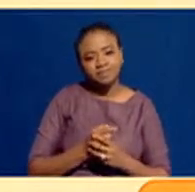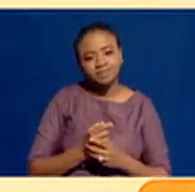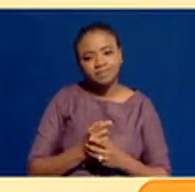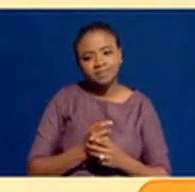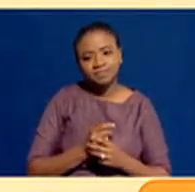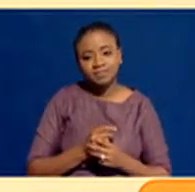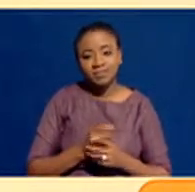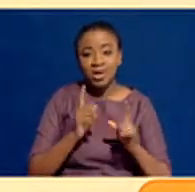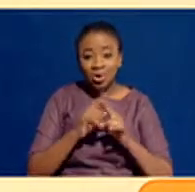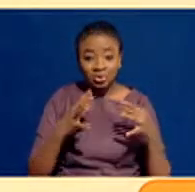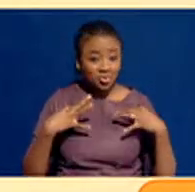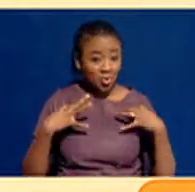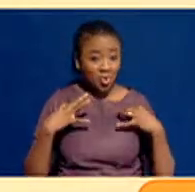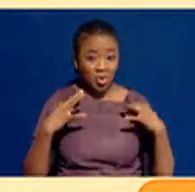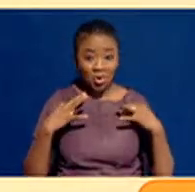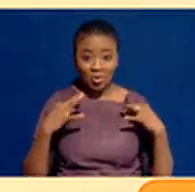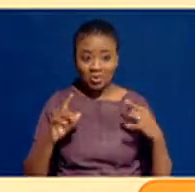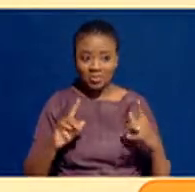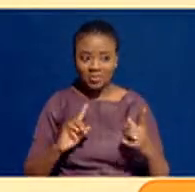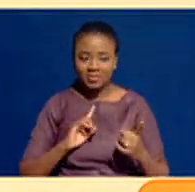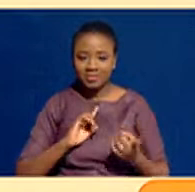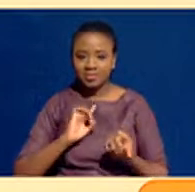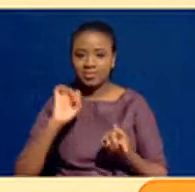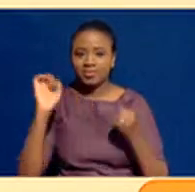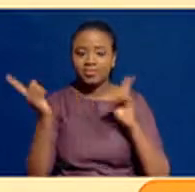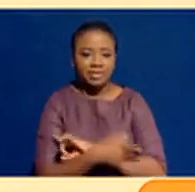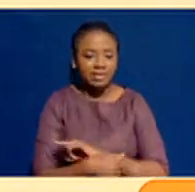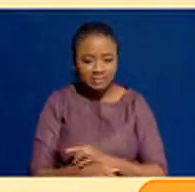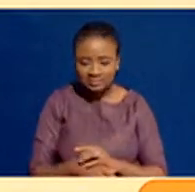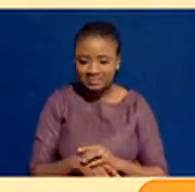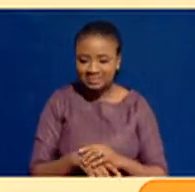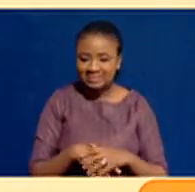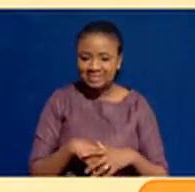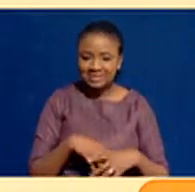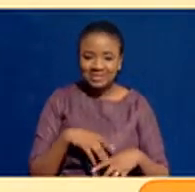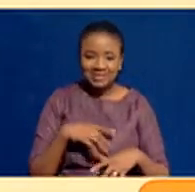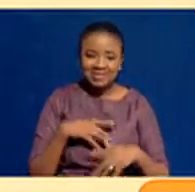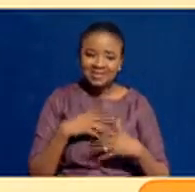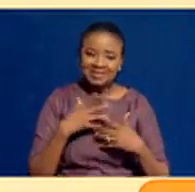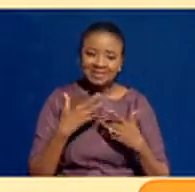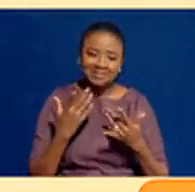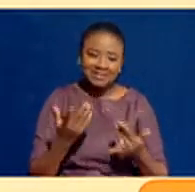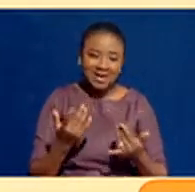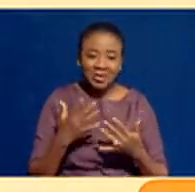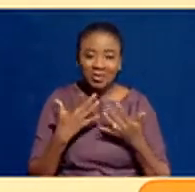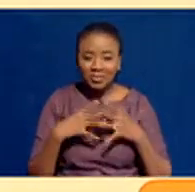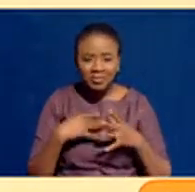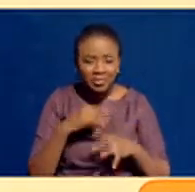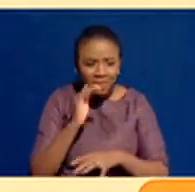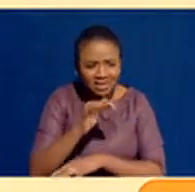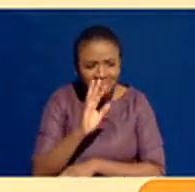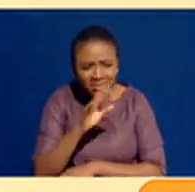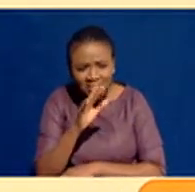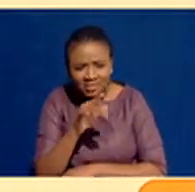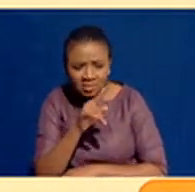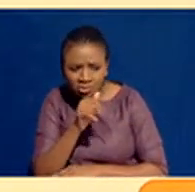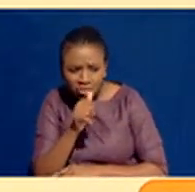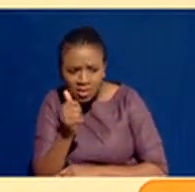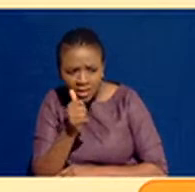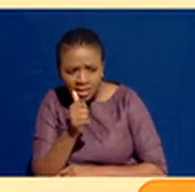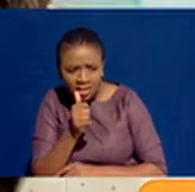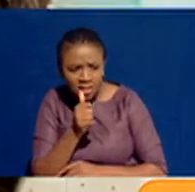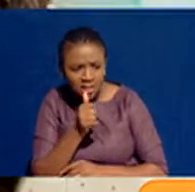wardrobe overhauls and whatnot. And then people becoming concerned, you know, asking you a lot of